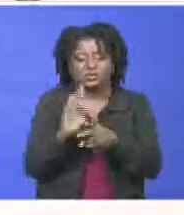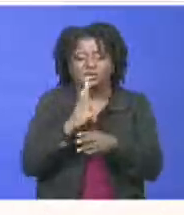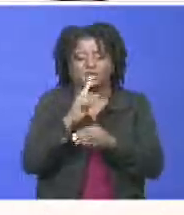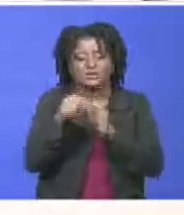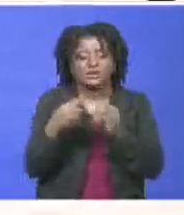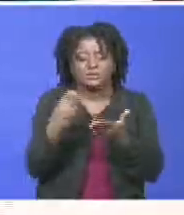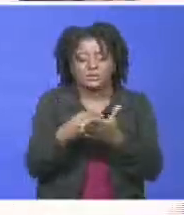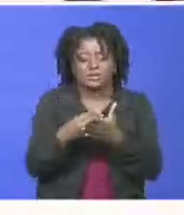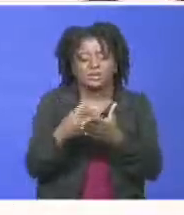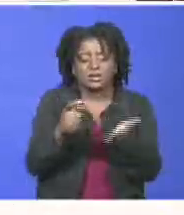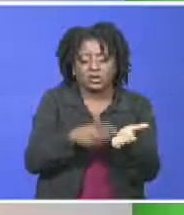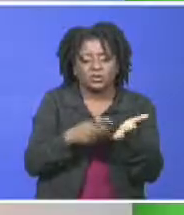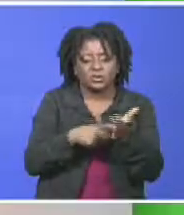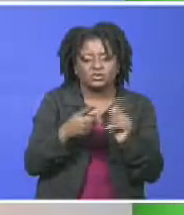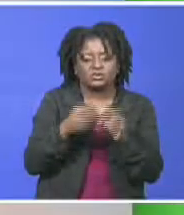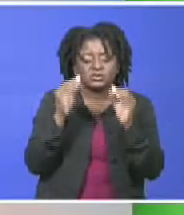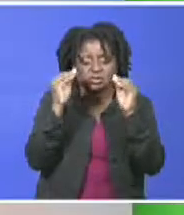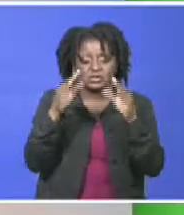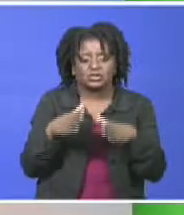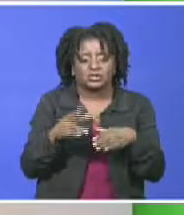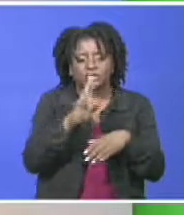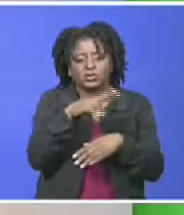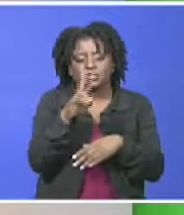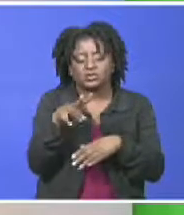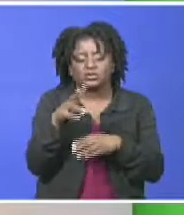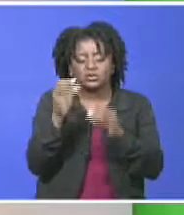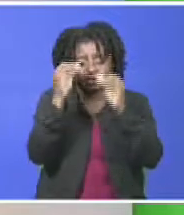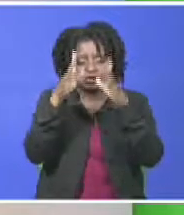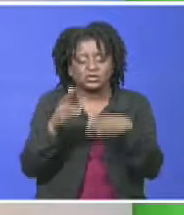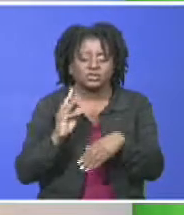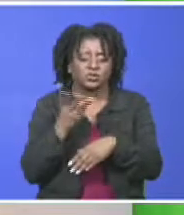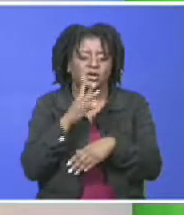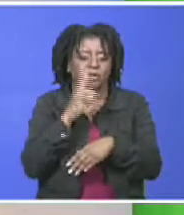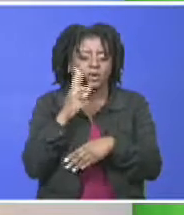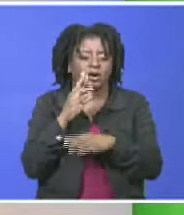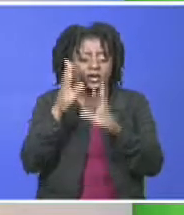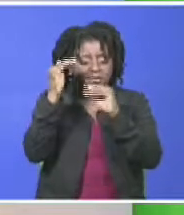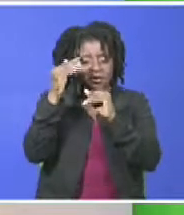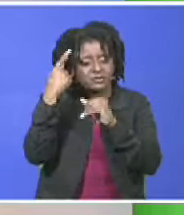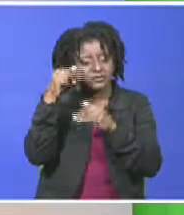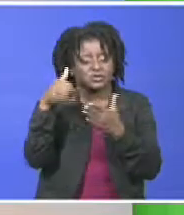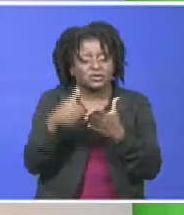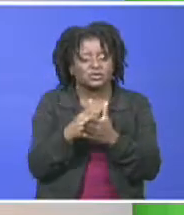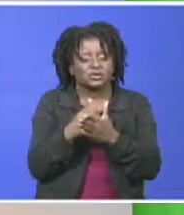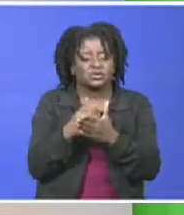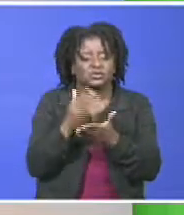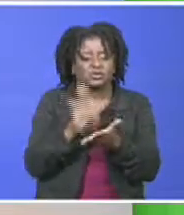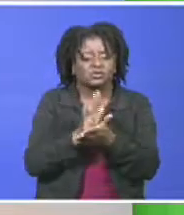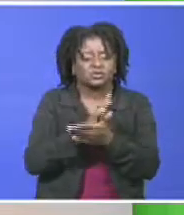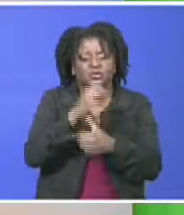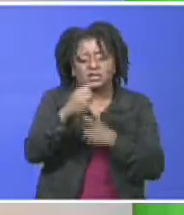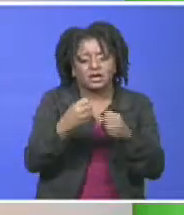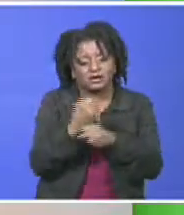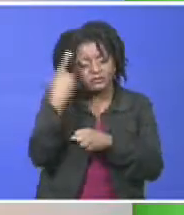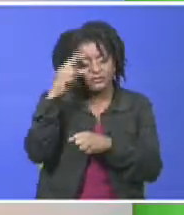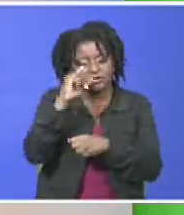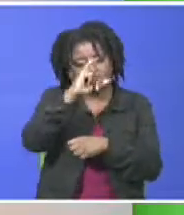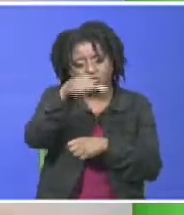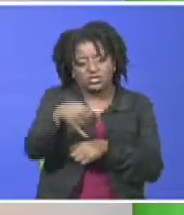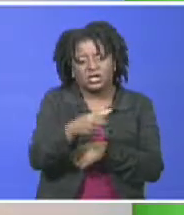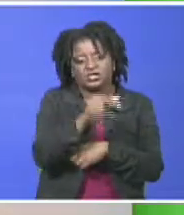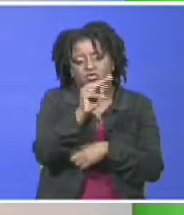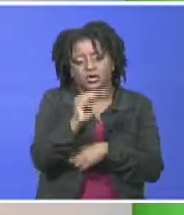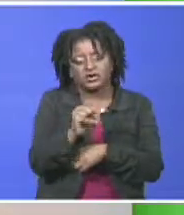teachers. 22 teachers that we were expecting for the new school year, for January actually, for this new year.